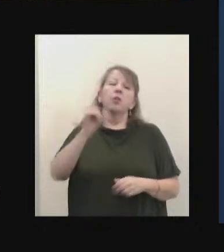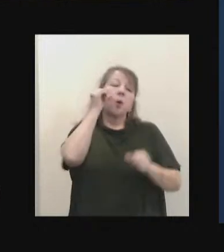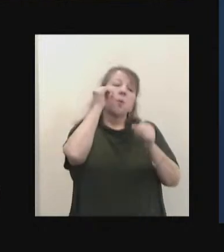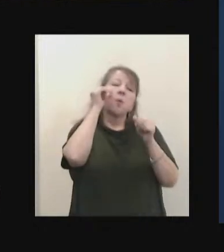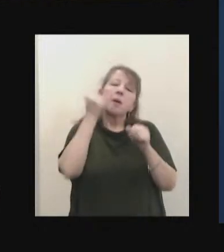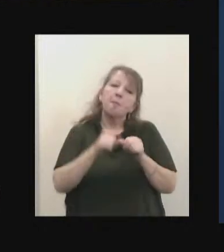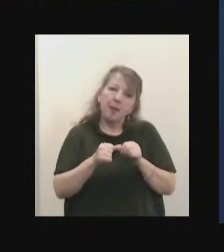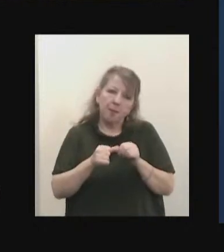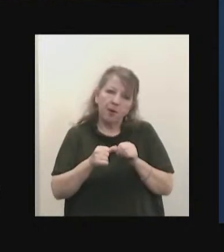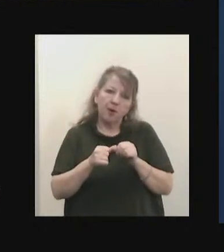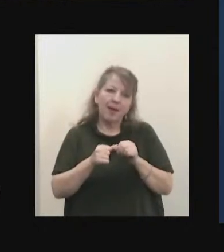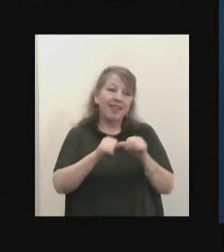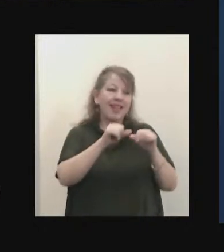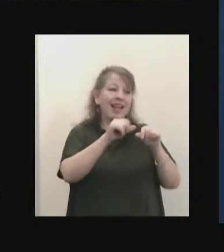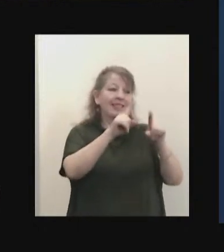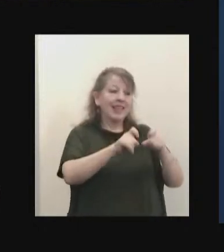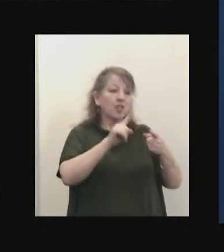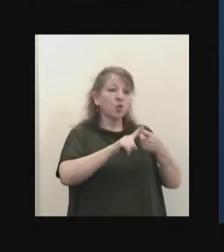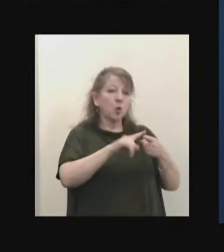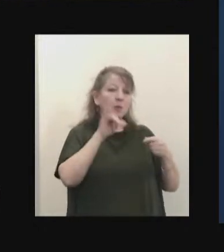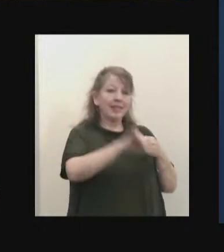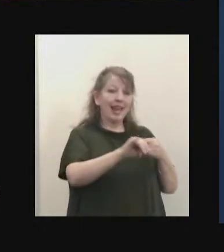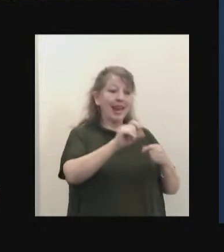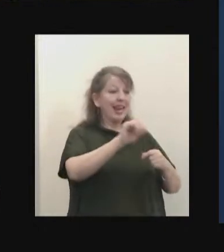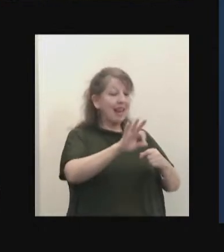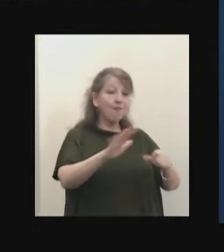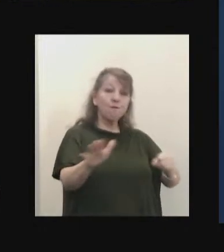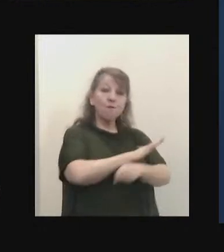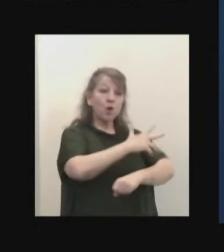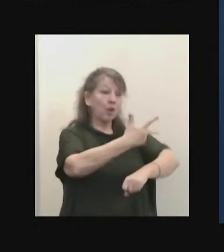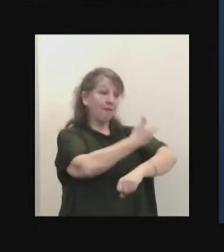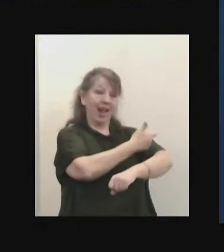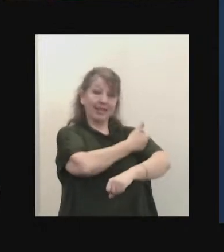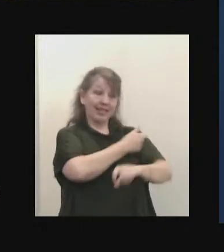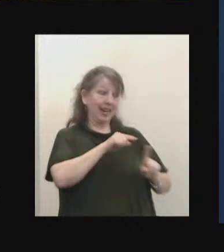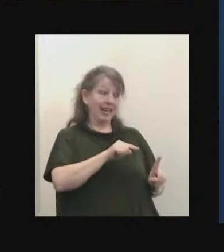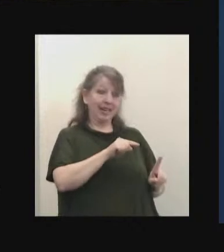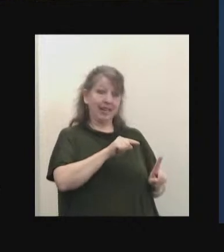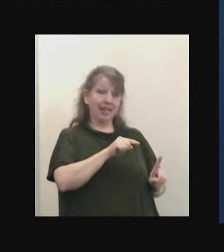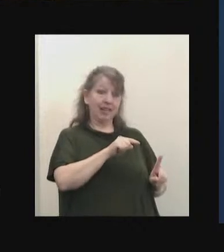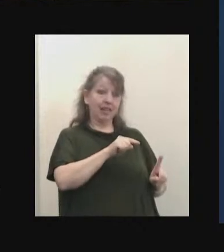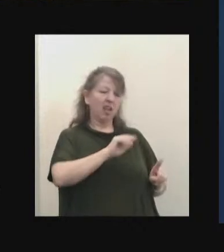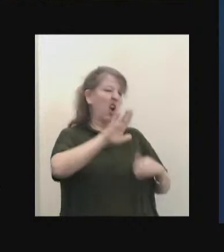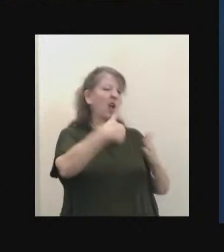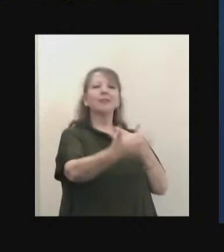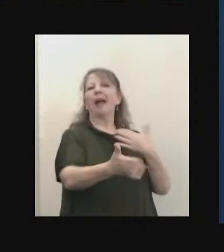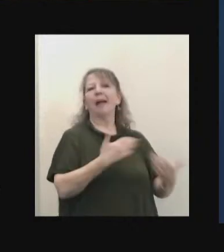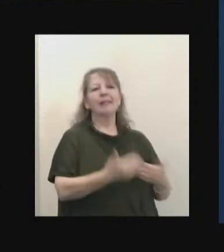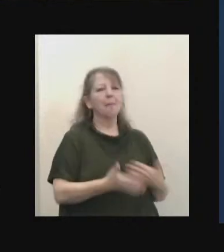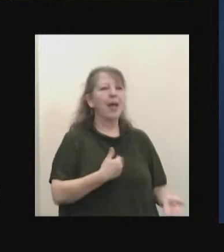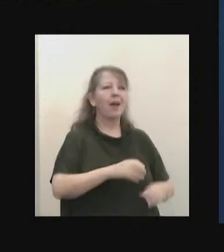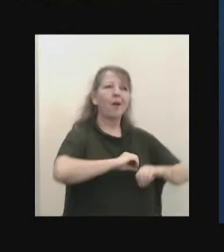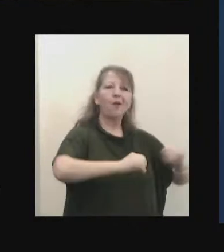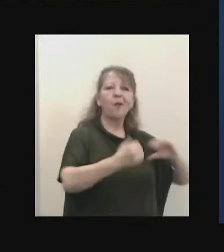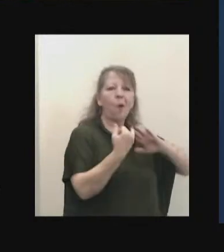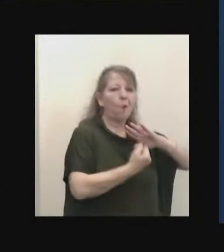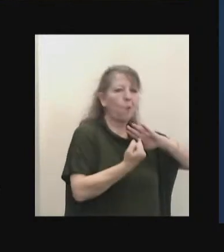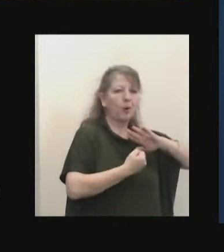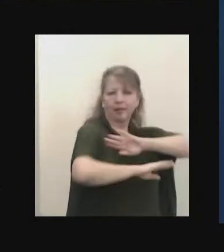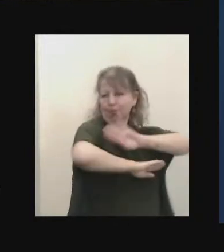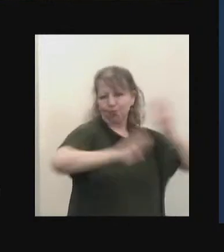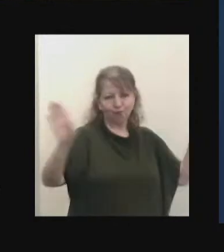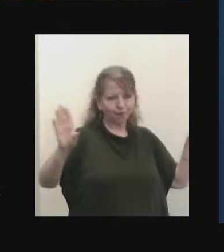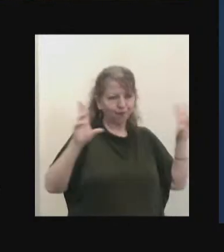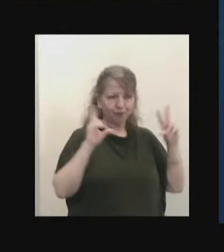to Stay, if children are fully vaccinated, this is all irrelevant. They don't need to quarantine. So the best way to